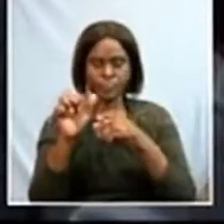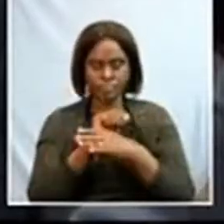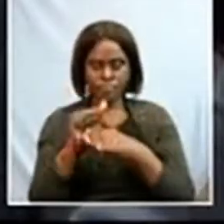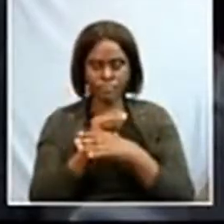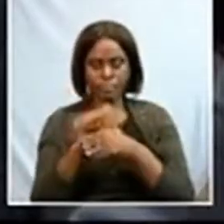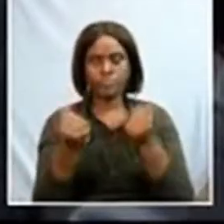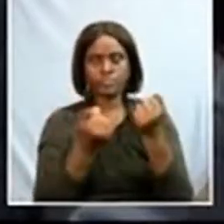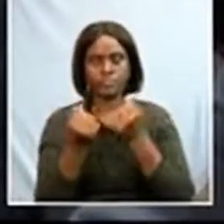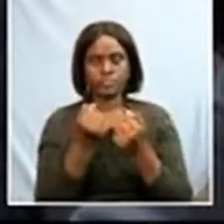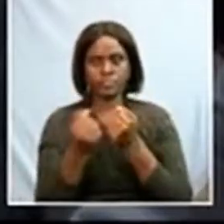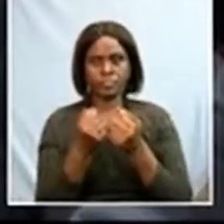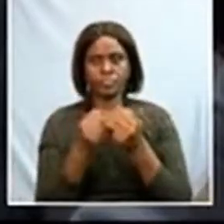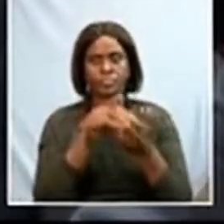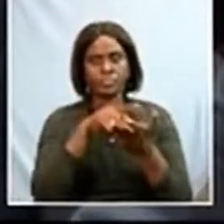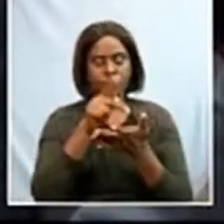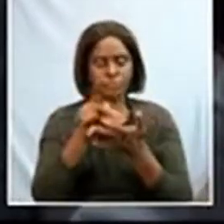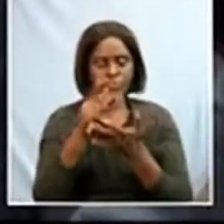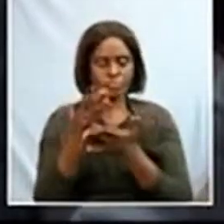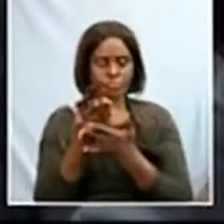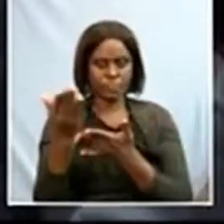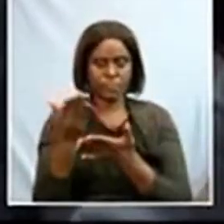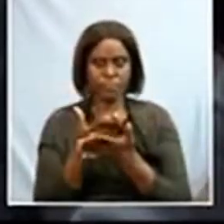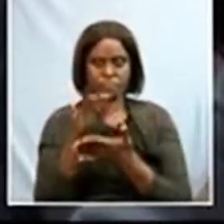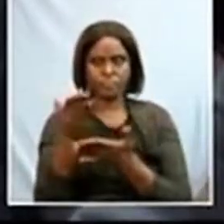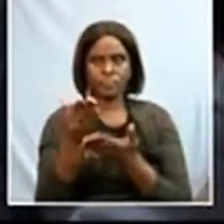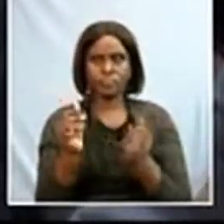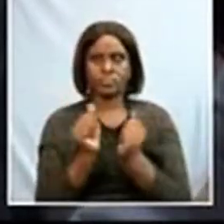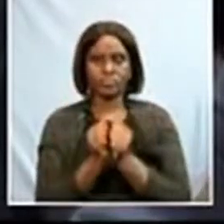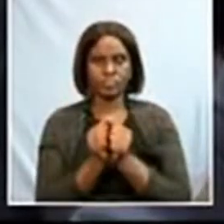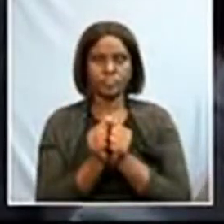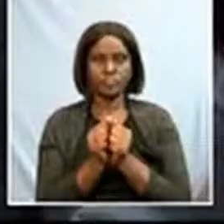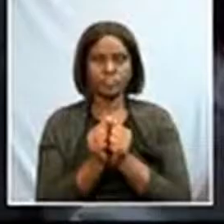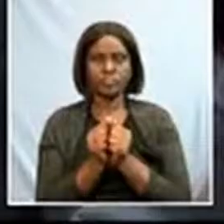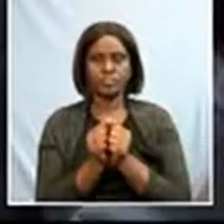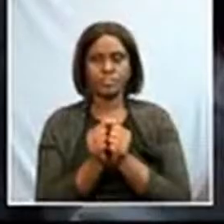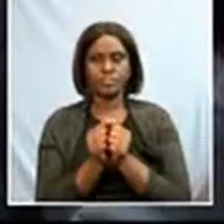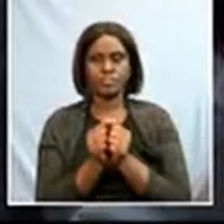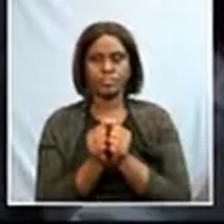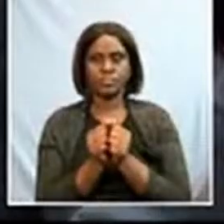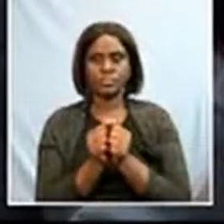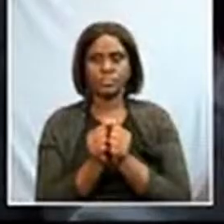vehicle that was bought with